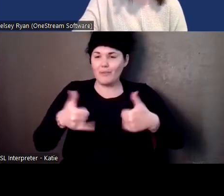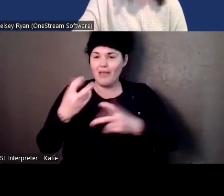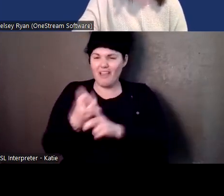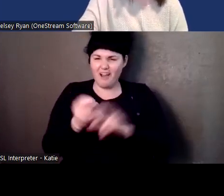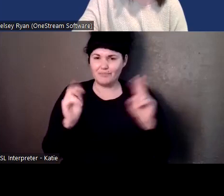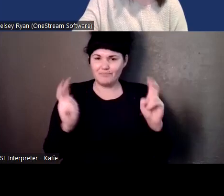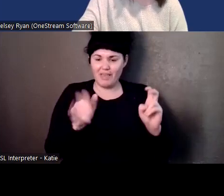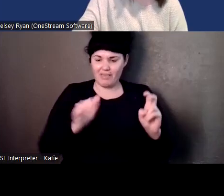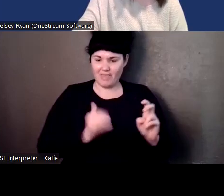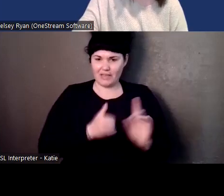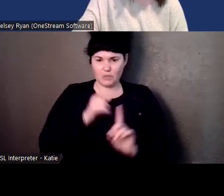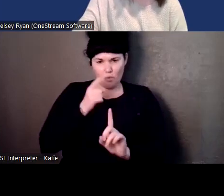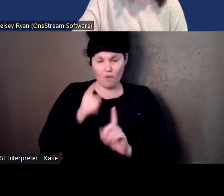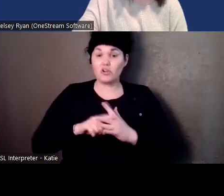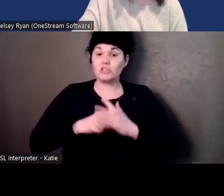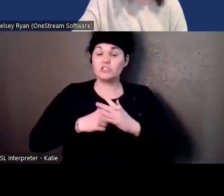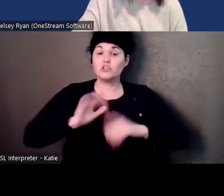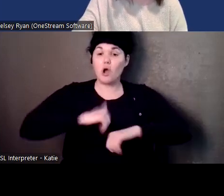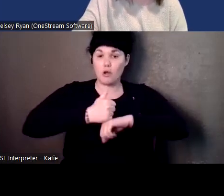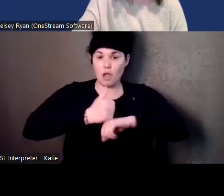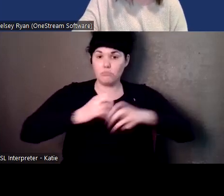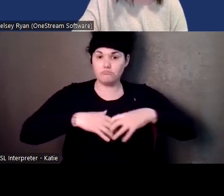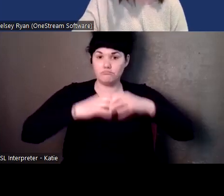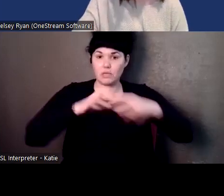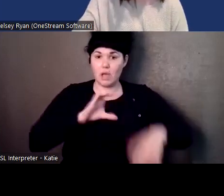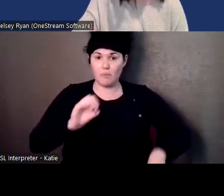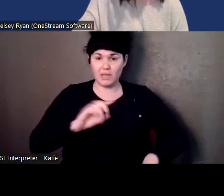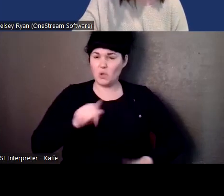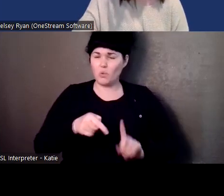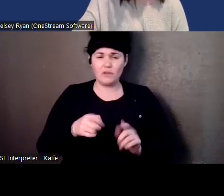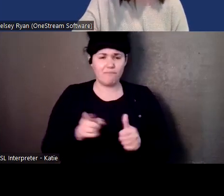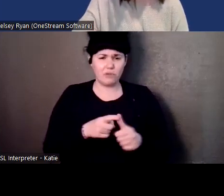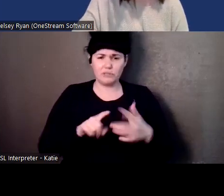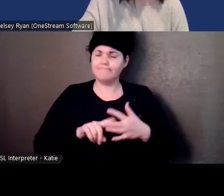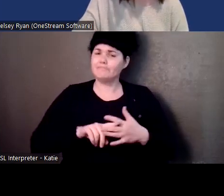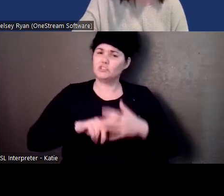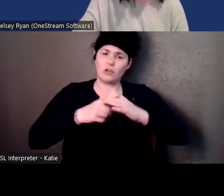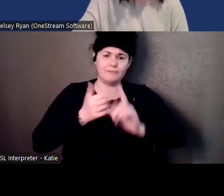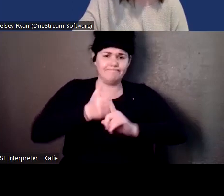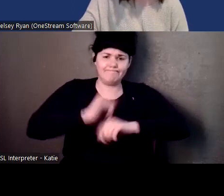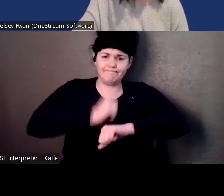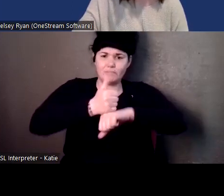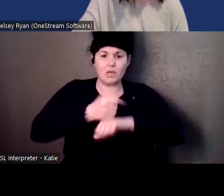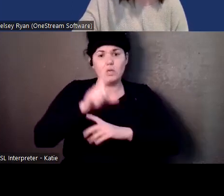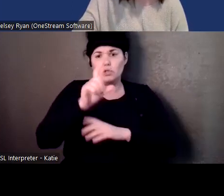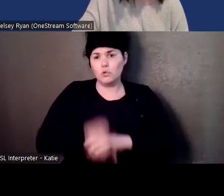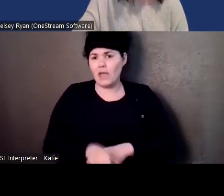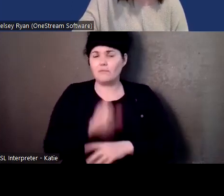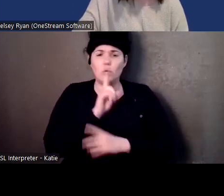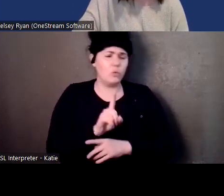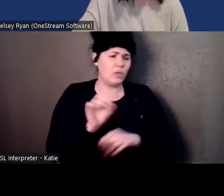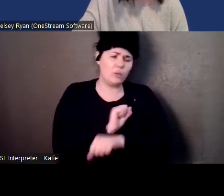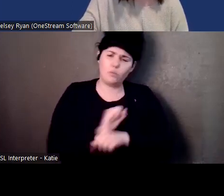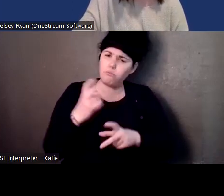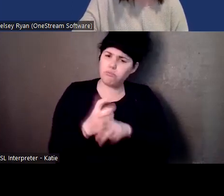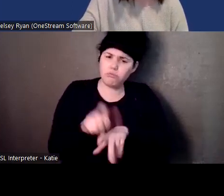a startup company. When you're a startup company, you have to move mountains. And so you have to expect your employees to work hard, but you have to